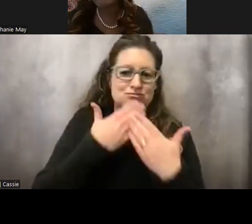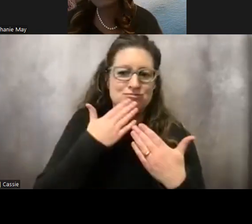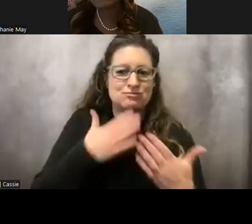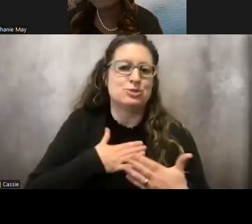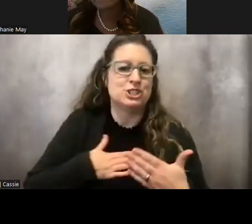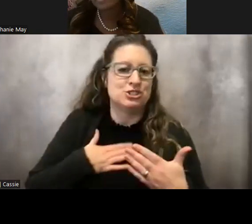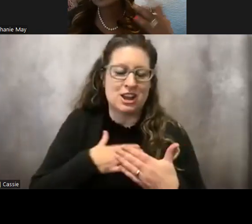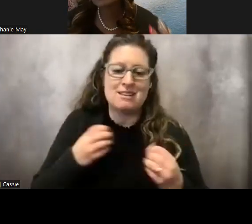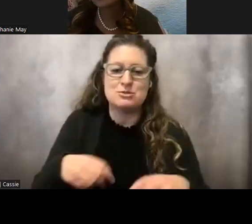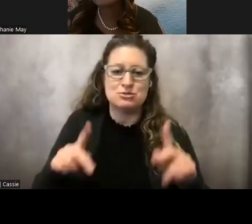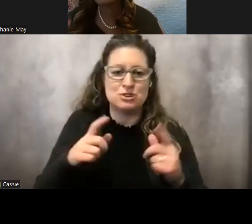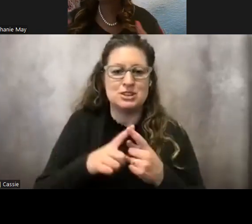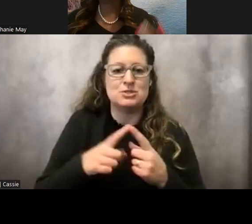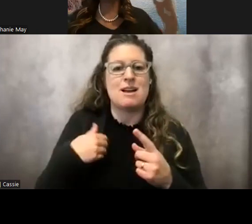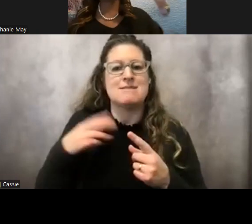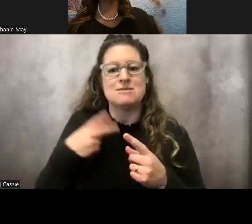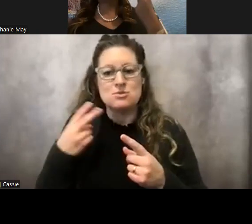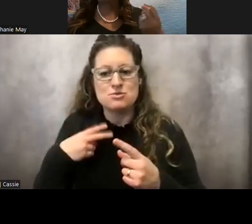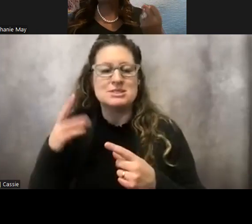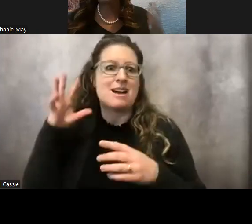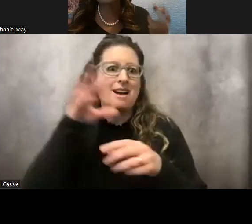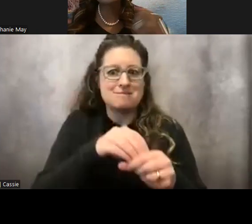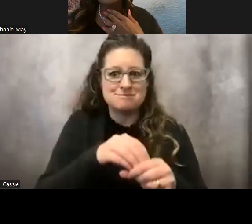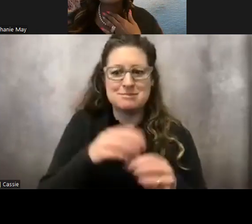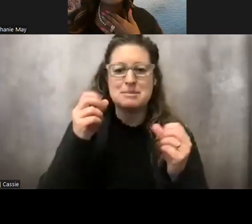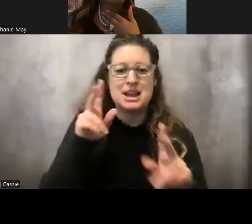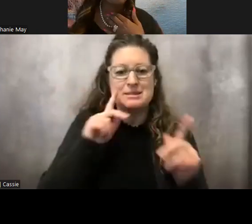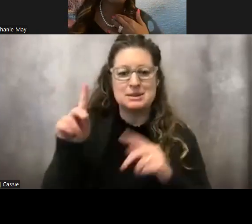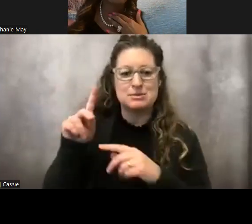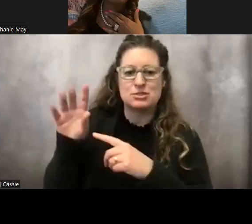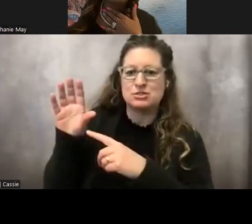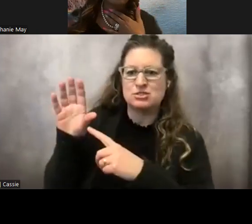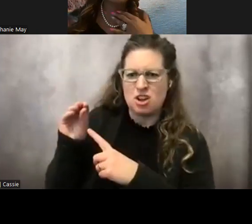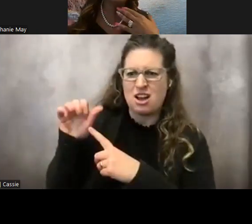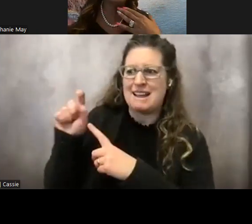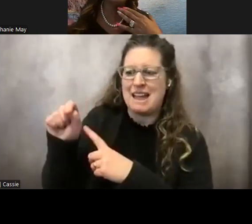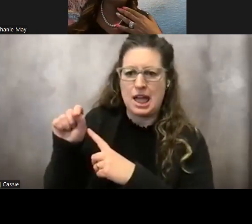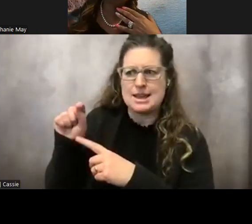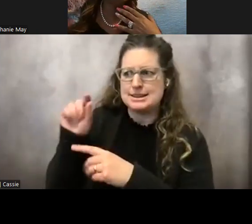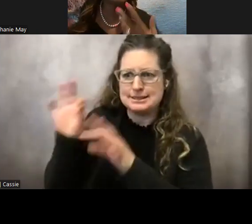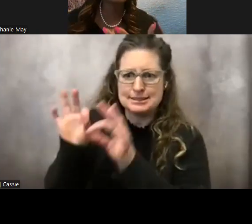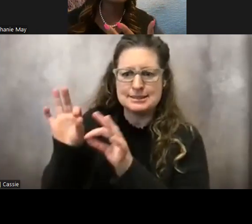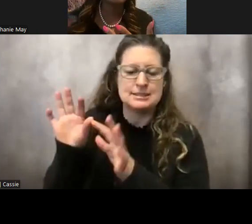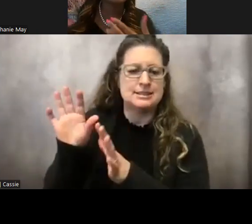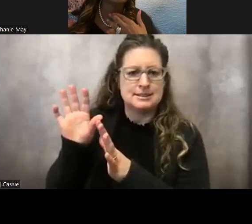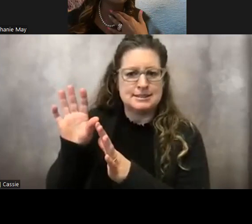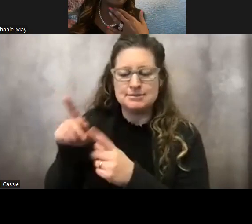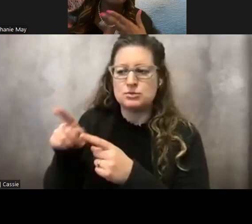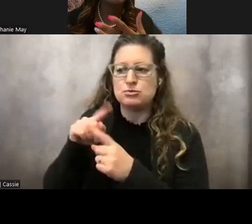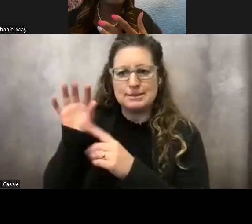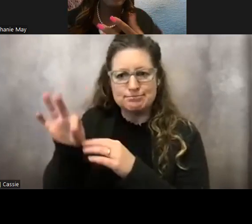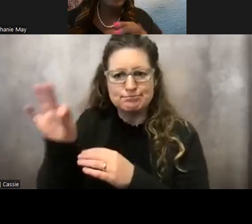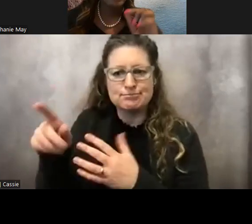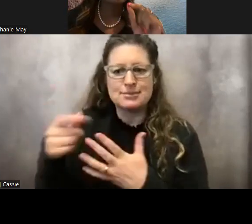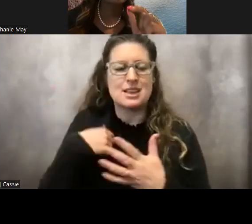people talk at them and to them, but then they don't really listen and take back what they really need that is